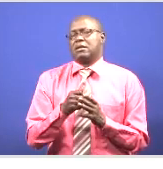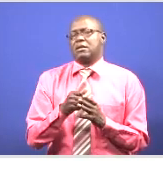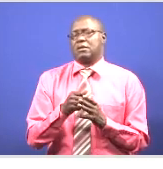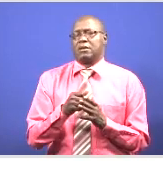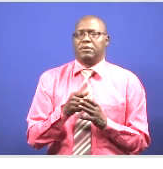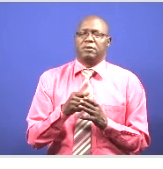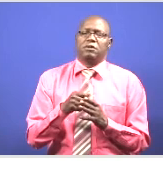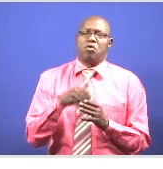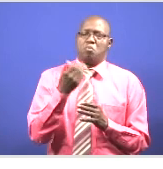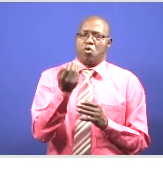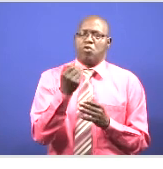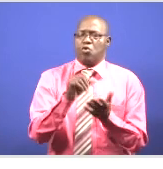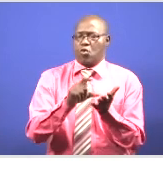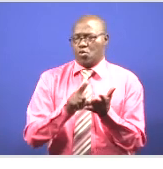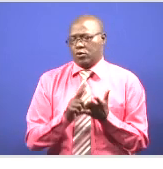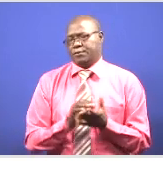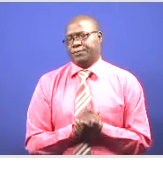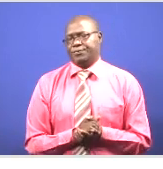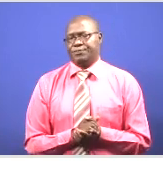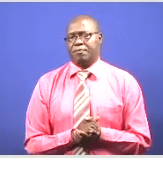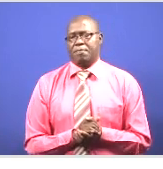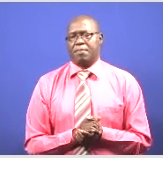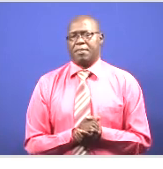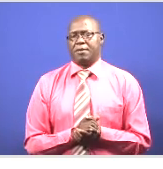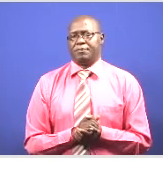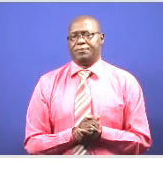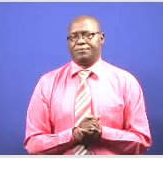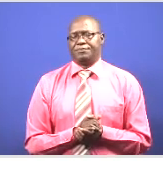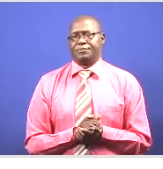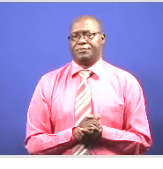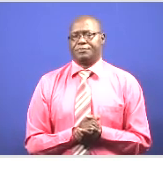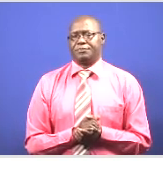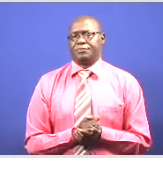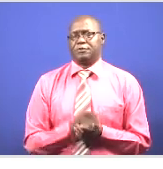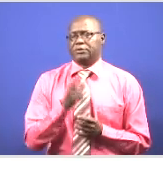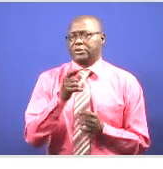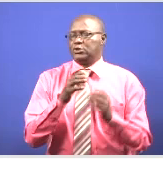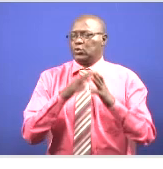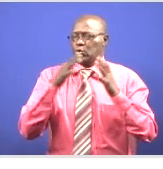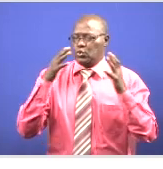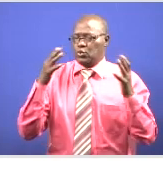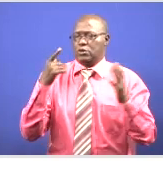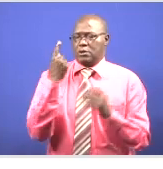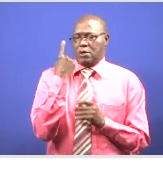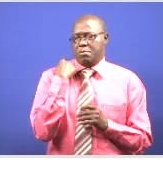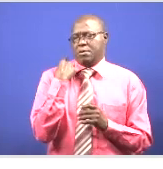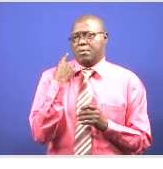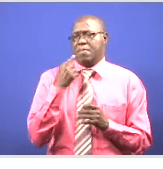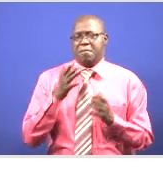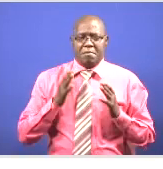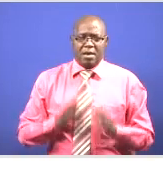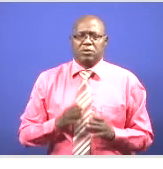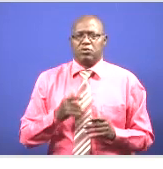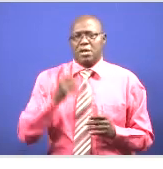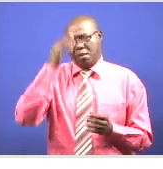our borrowings and our loans. That's 60%. A very huge figure. Which I personally don't believe that's a